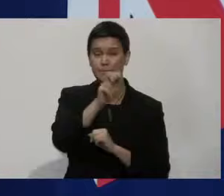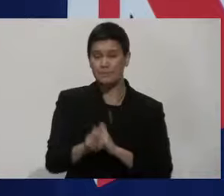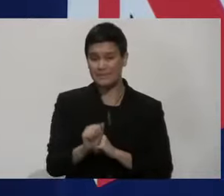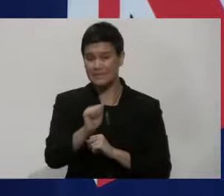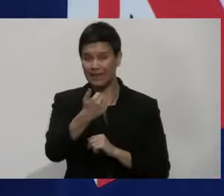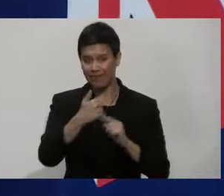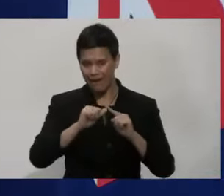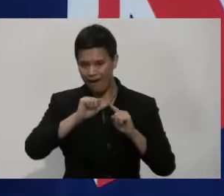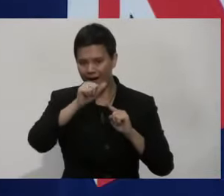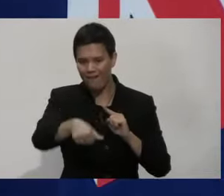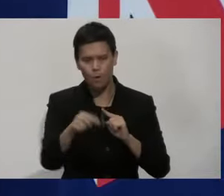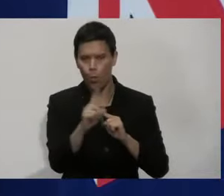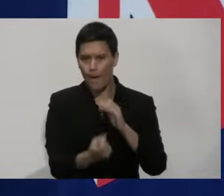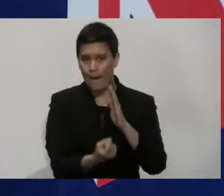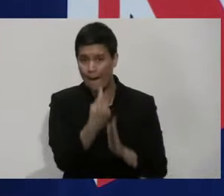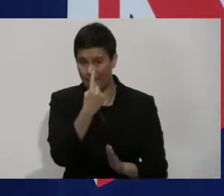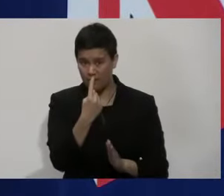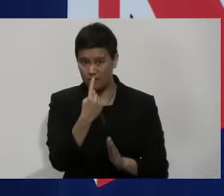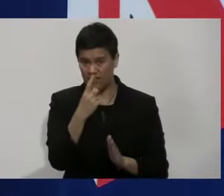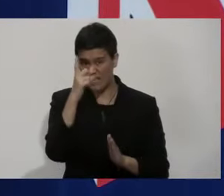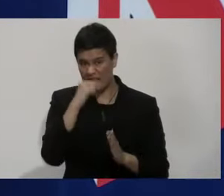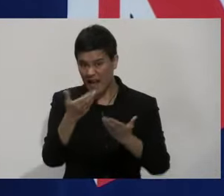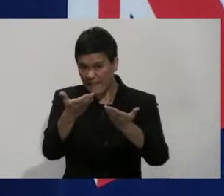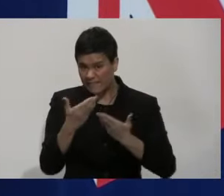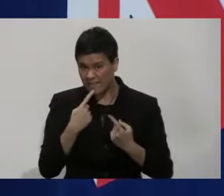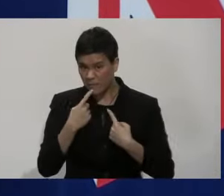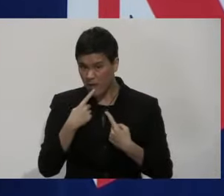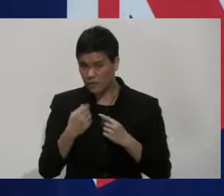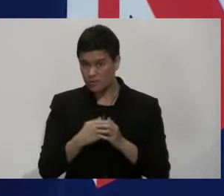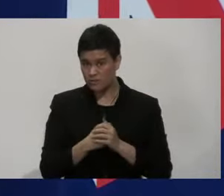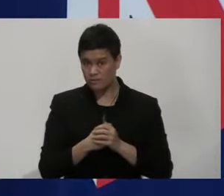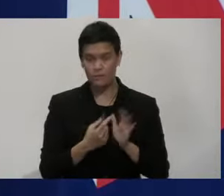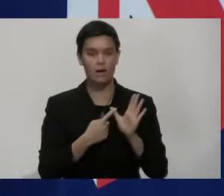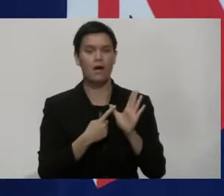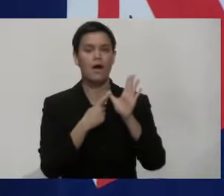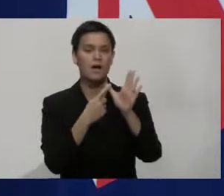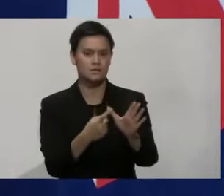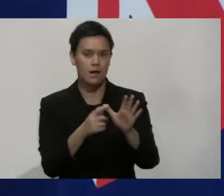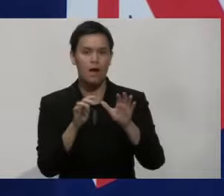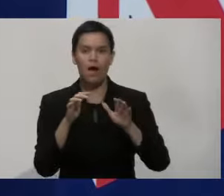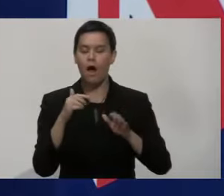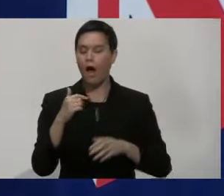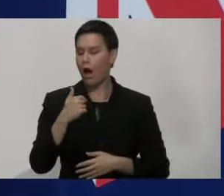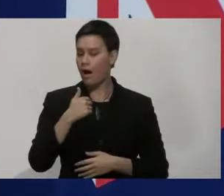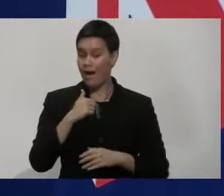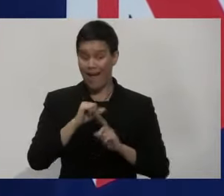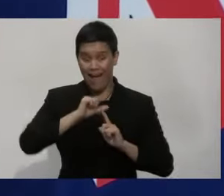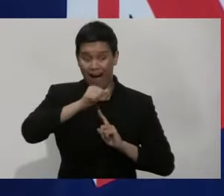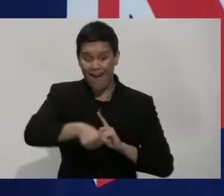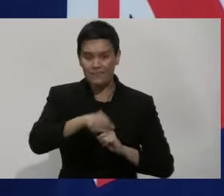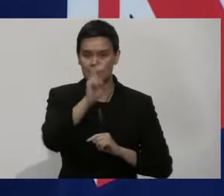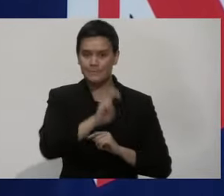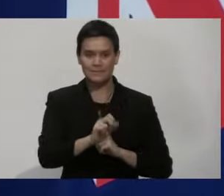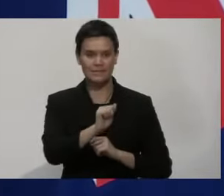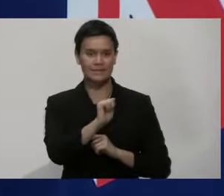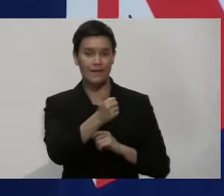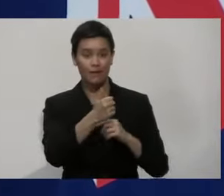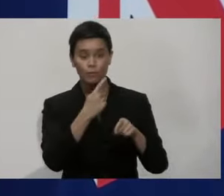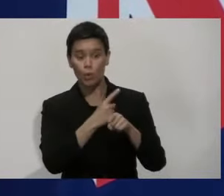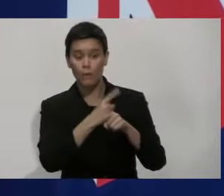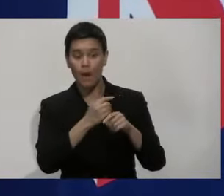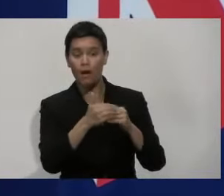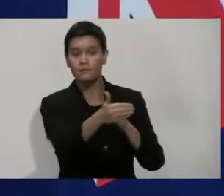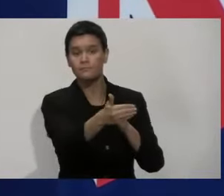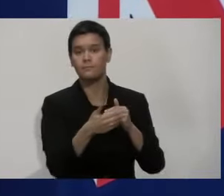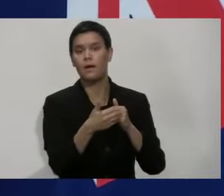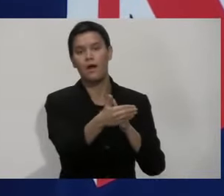so, I want to be careful about not creating an expectation that then will change. So it will be a very genuine